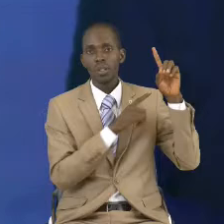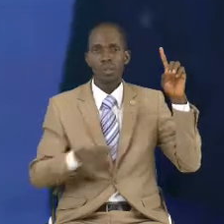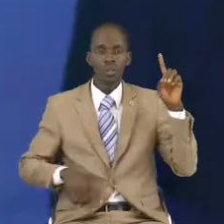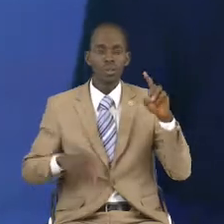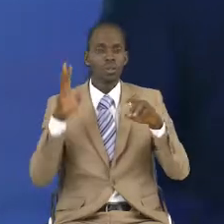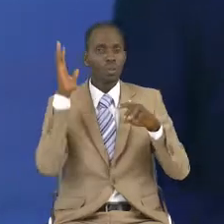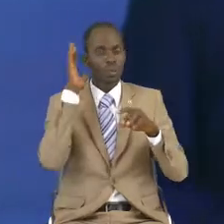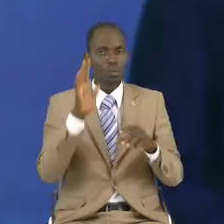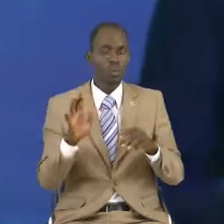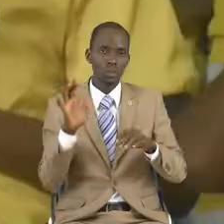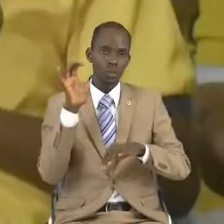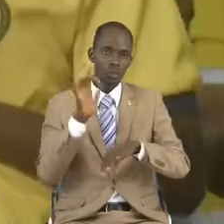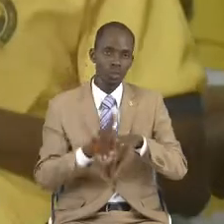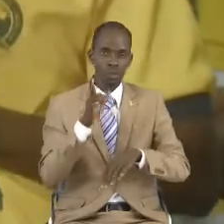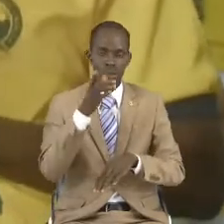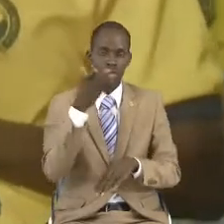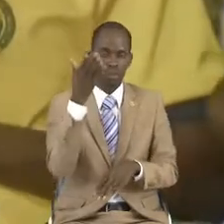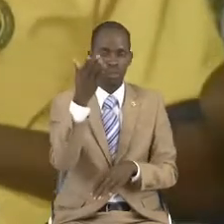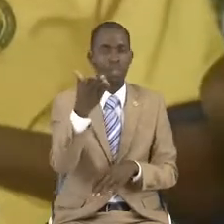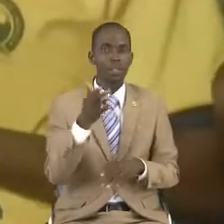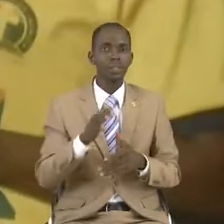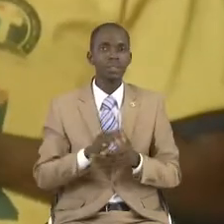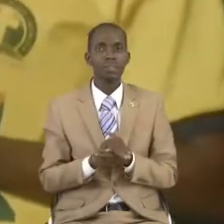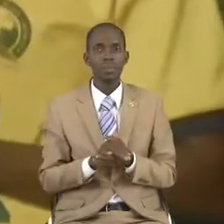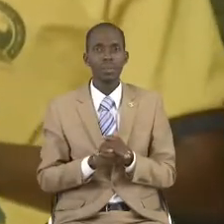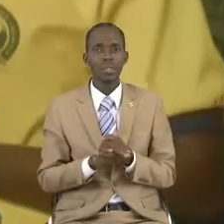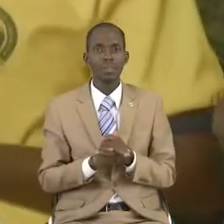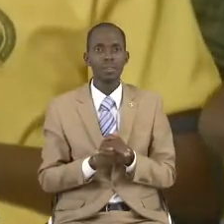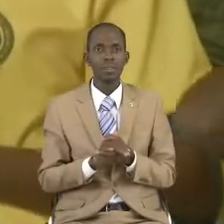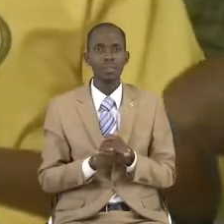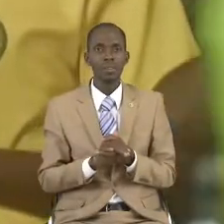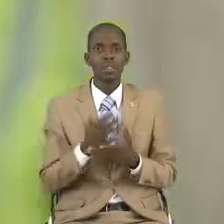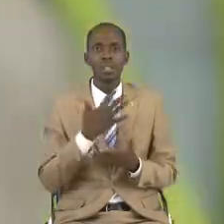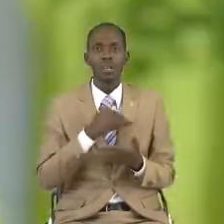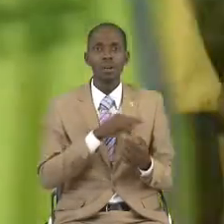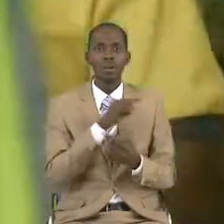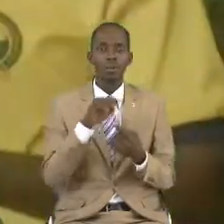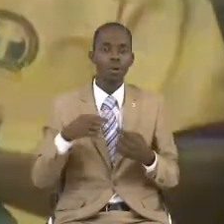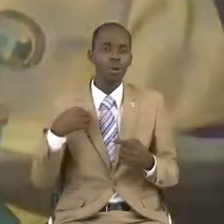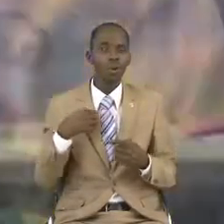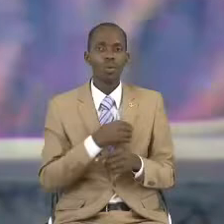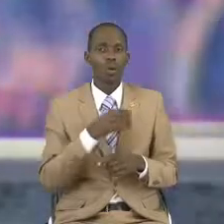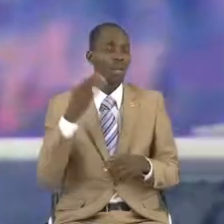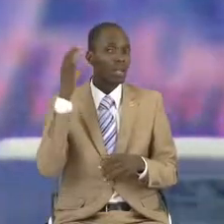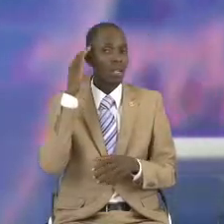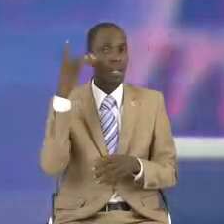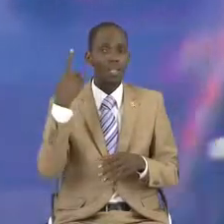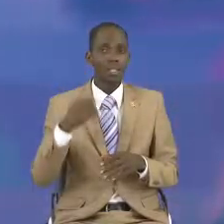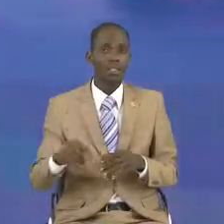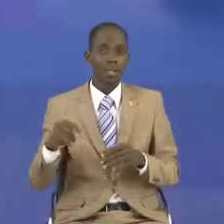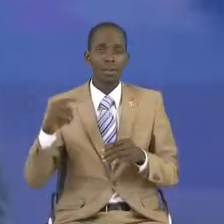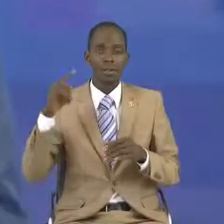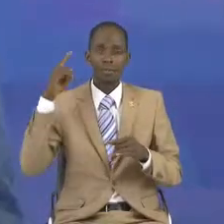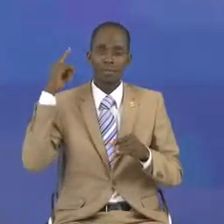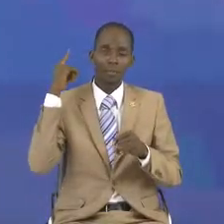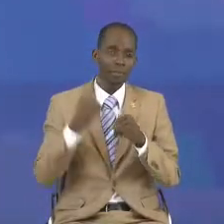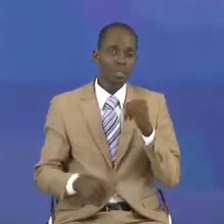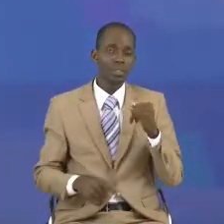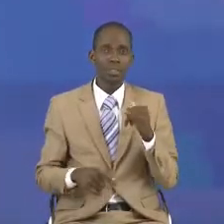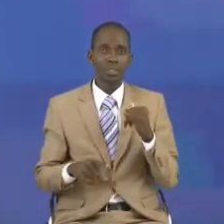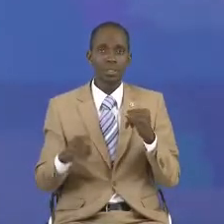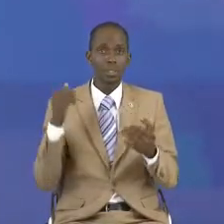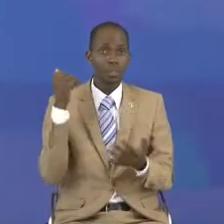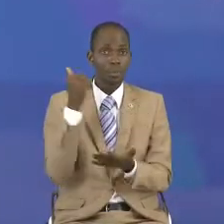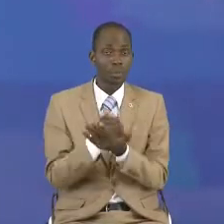your point of need right there and then when we hear the final amen every